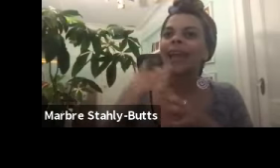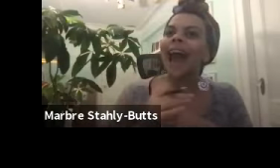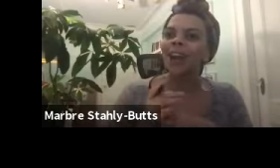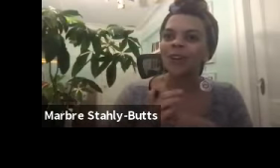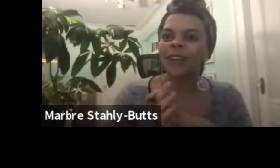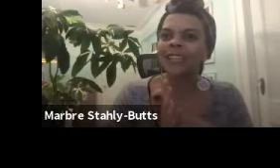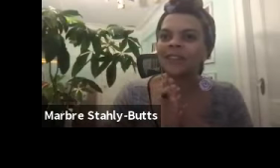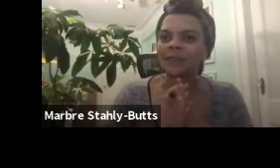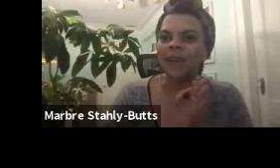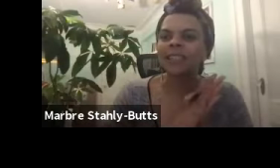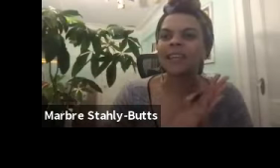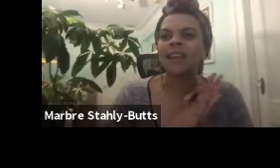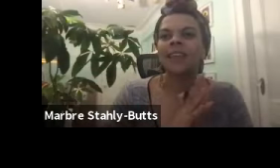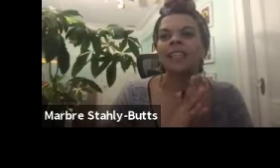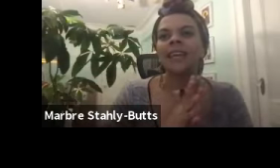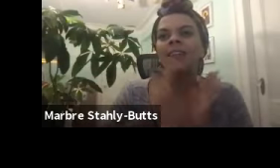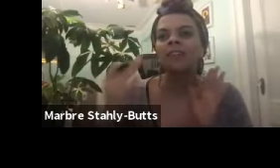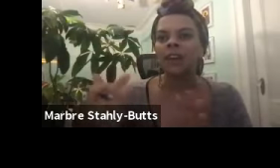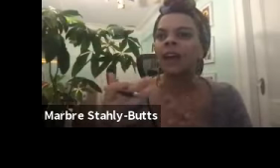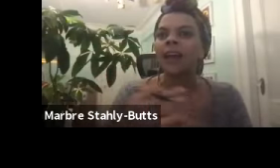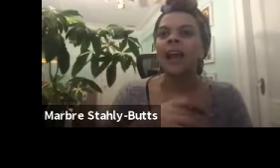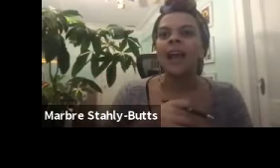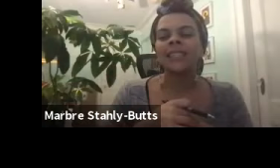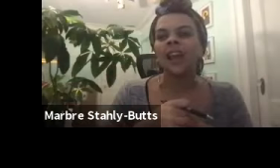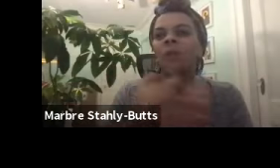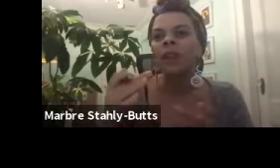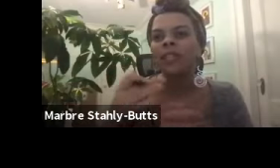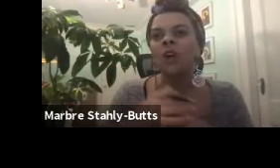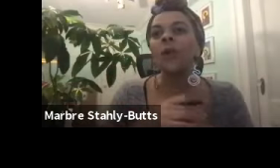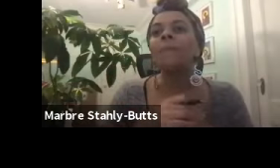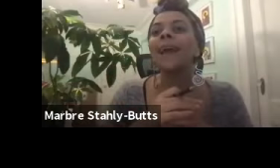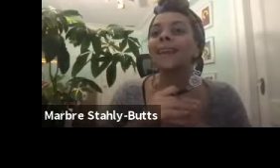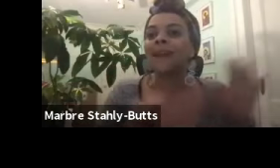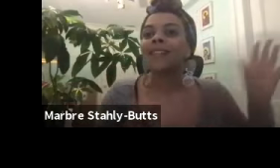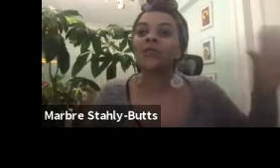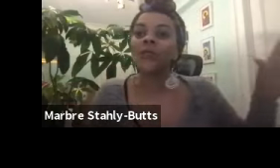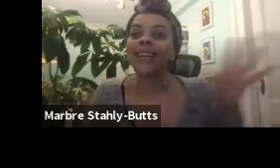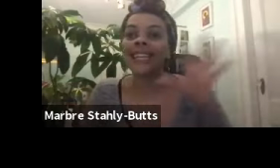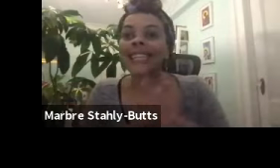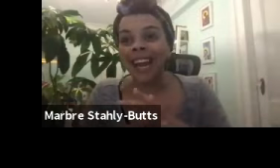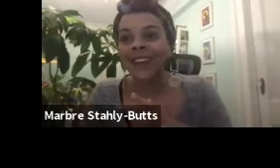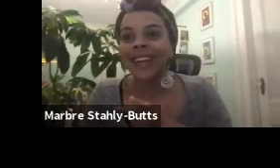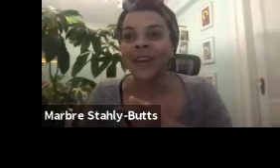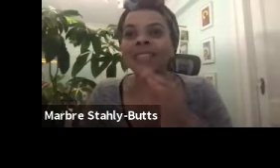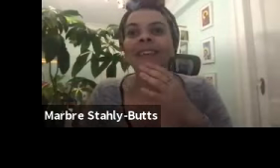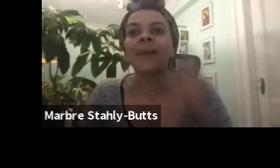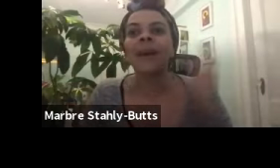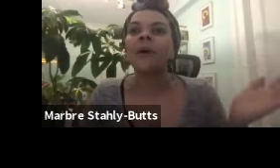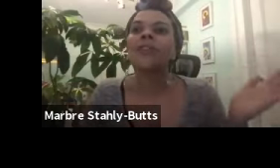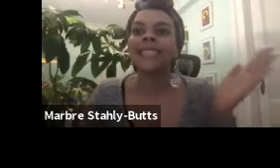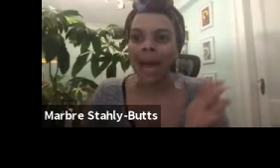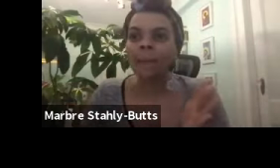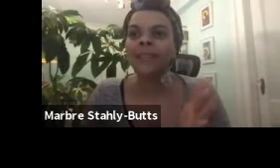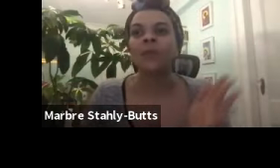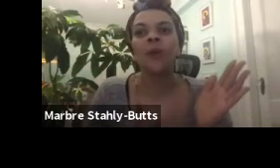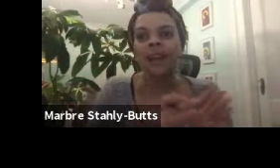three kind of categories of demands. And I think inside the Frontline, inside our communities, we make demands across these categories. And we see them kind of